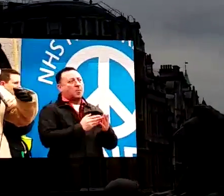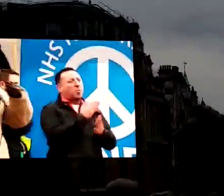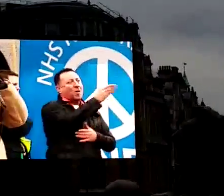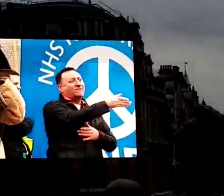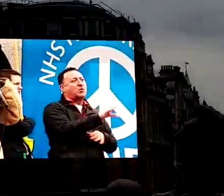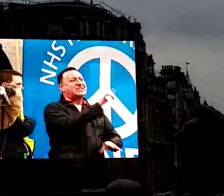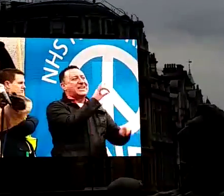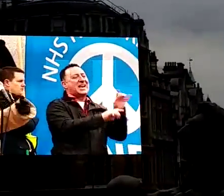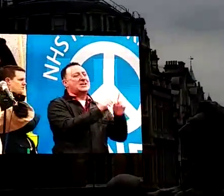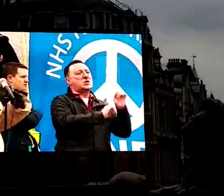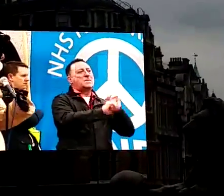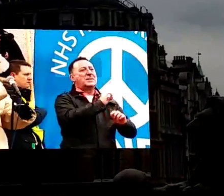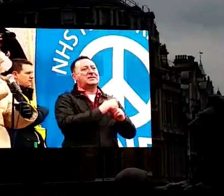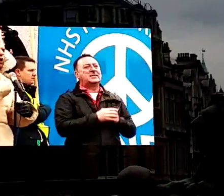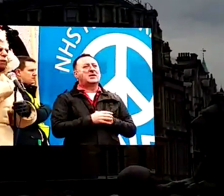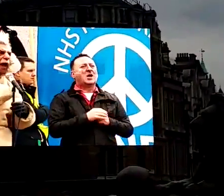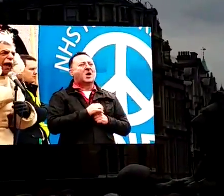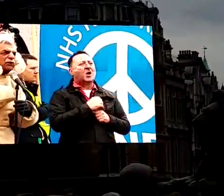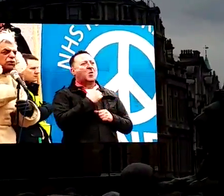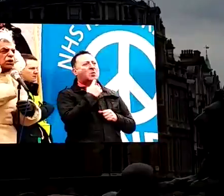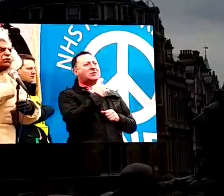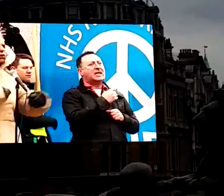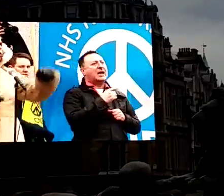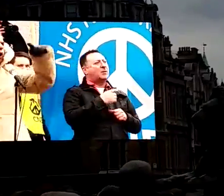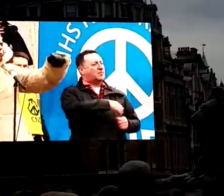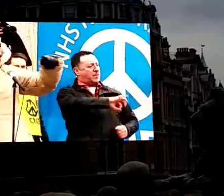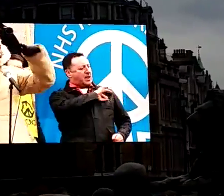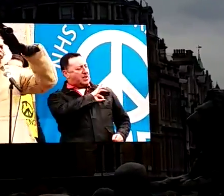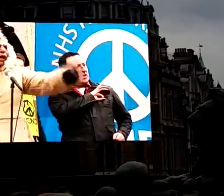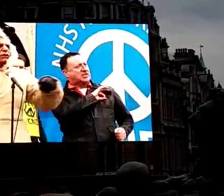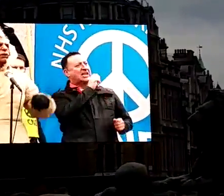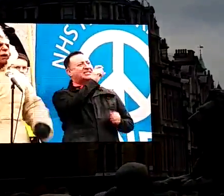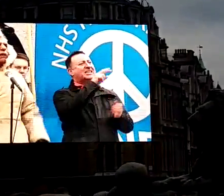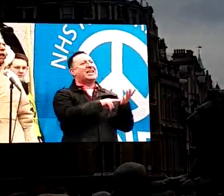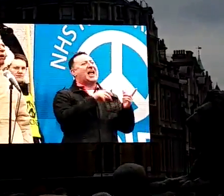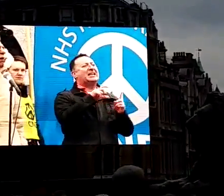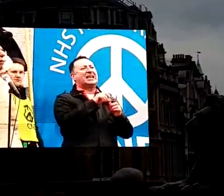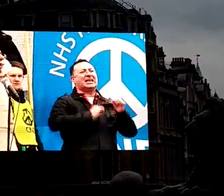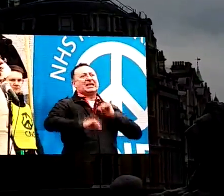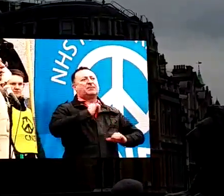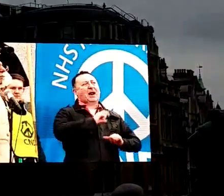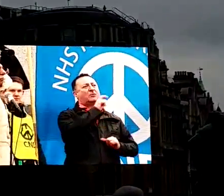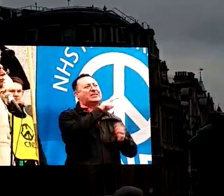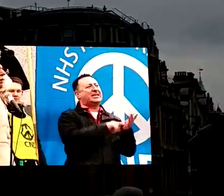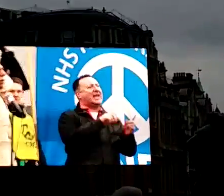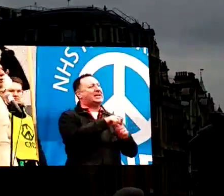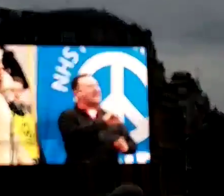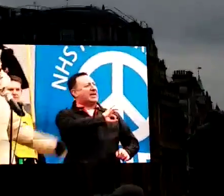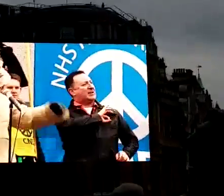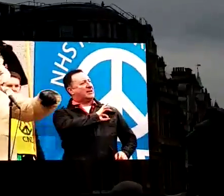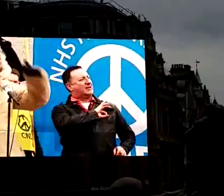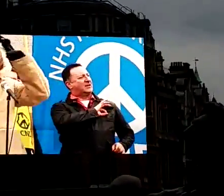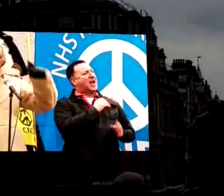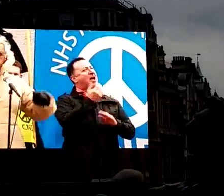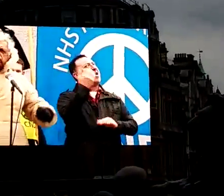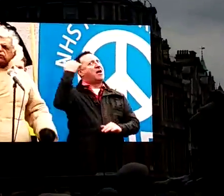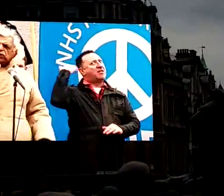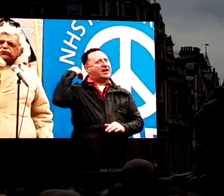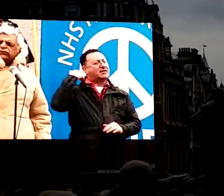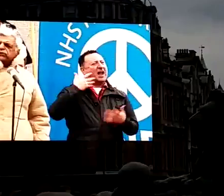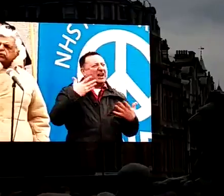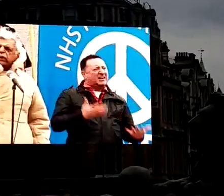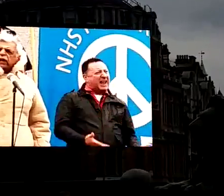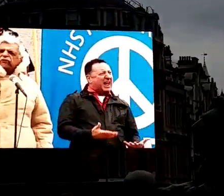selection meetings, they used to put on a CND badge so they might be selected by the Labour Party. You don't see that anymore. So what is all